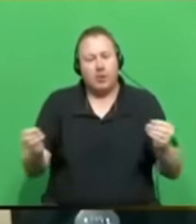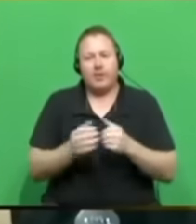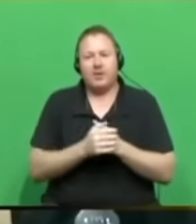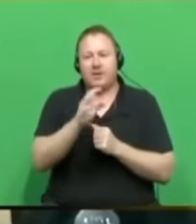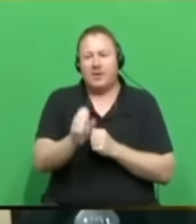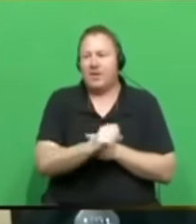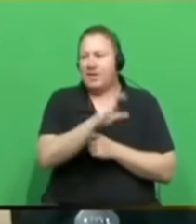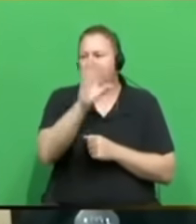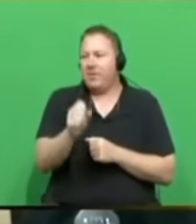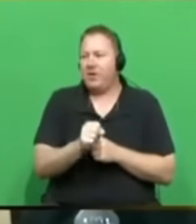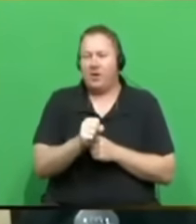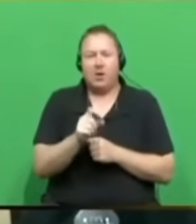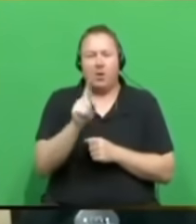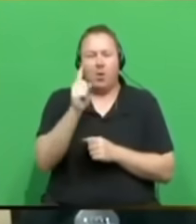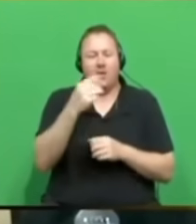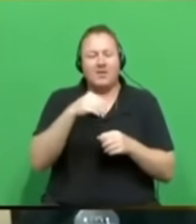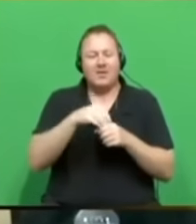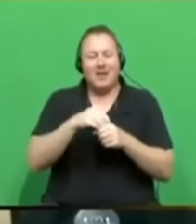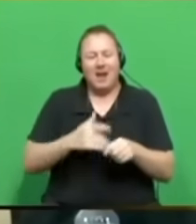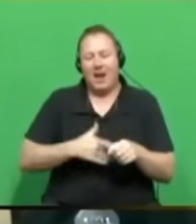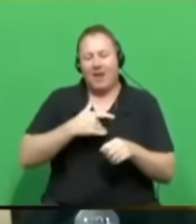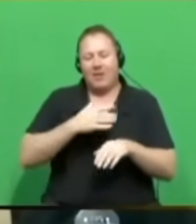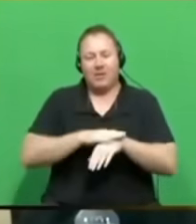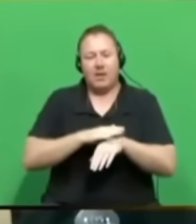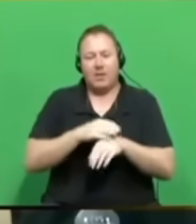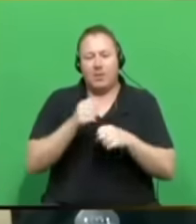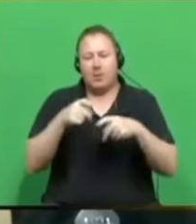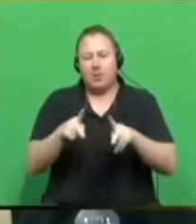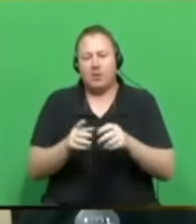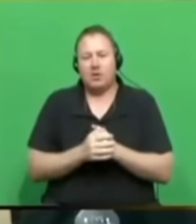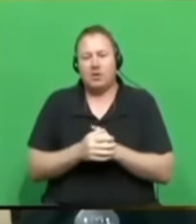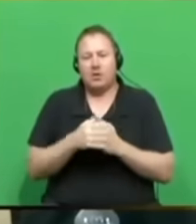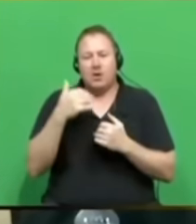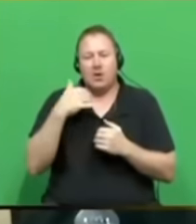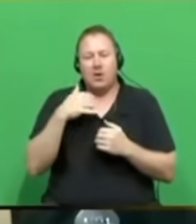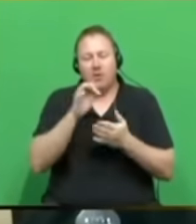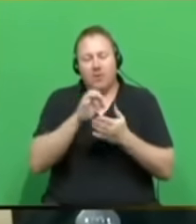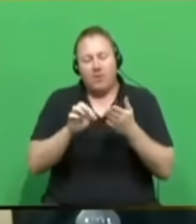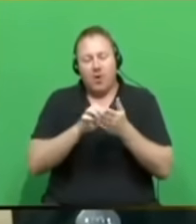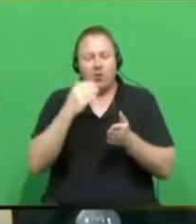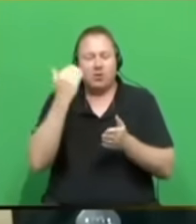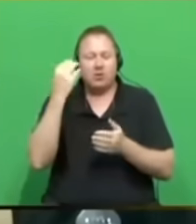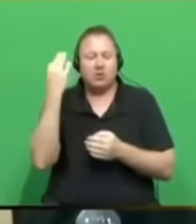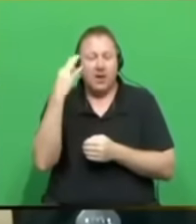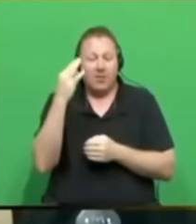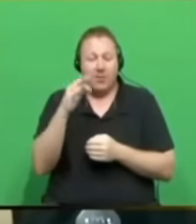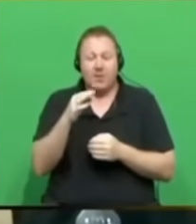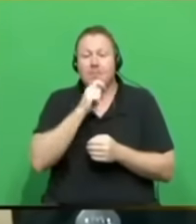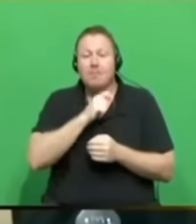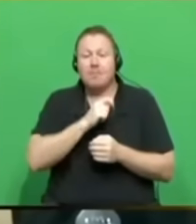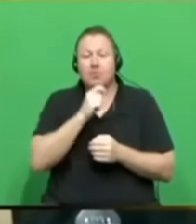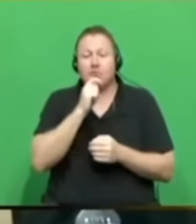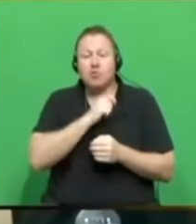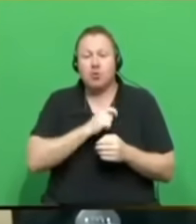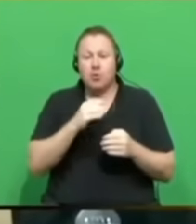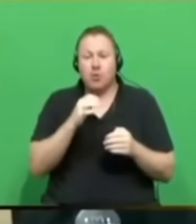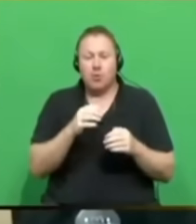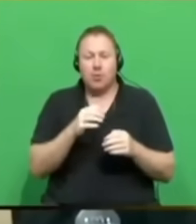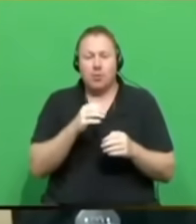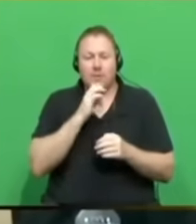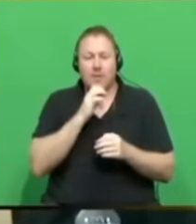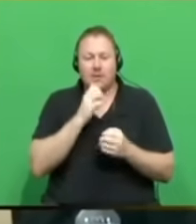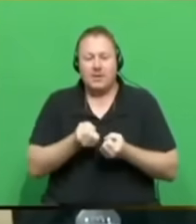we have a once-in-a-lifetime opportunity to vote for a government that will give true meaning to realize